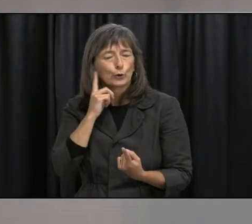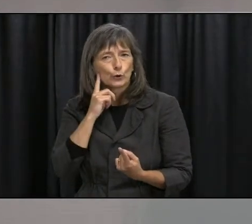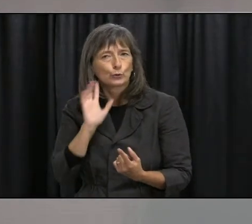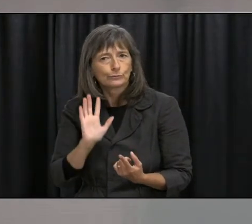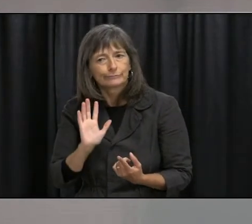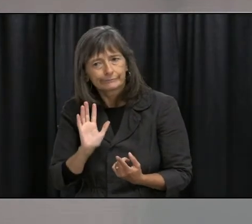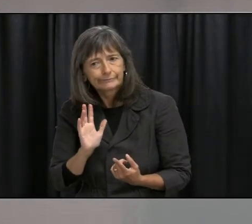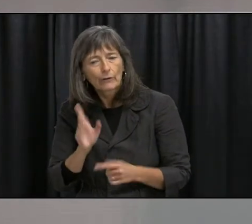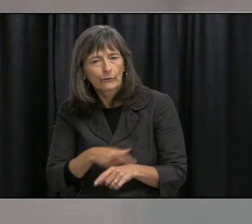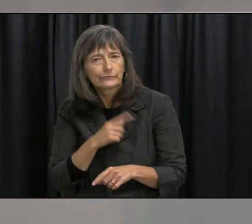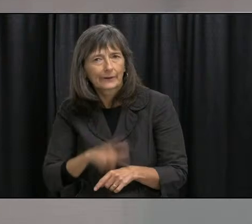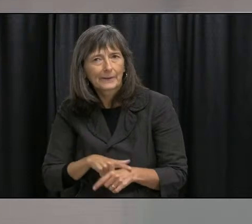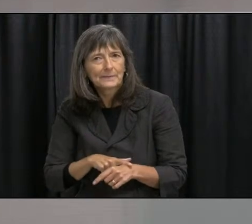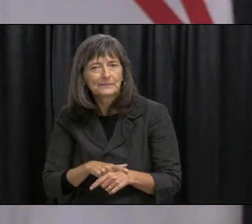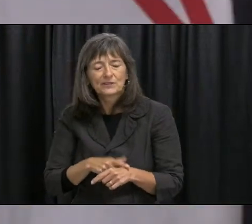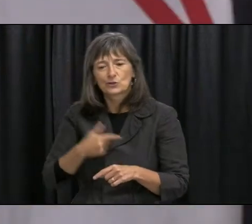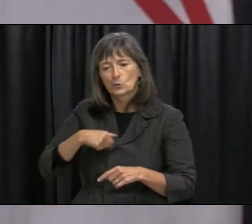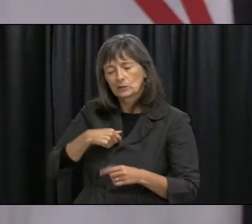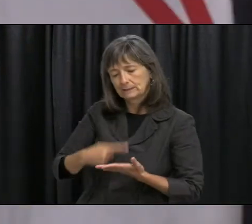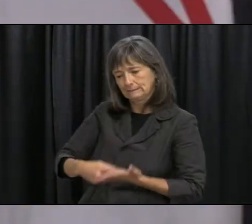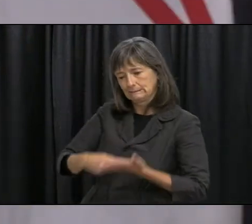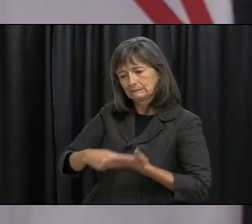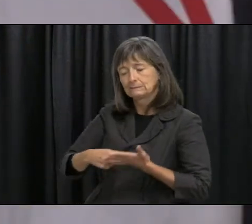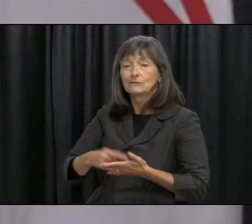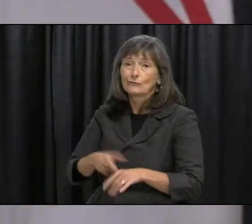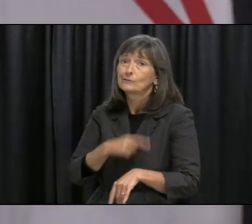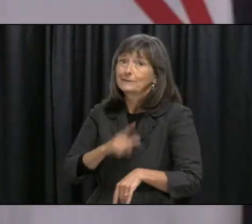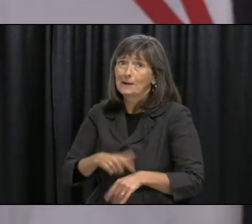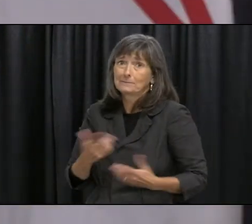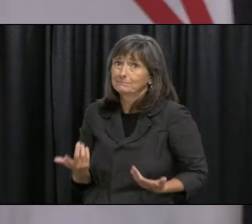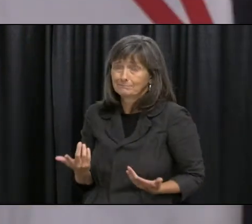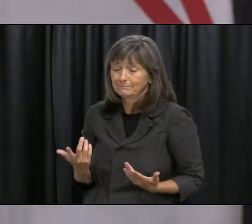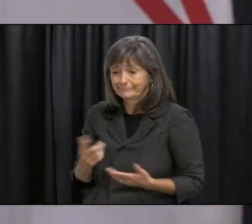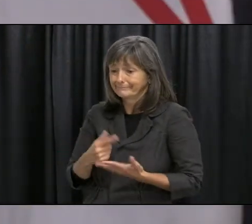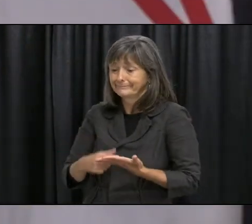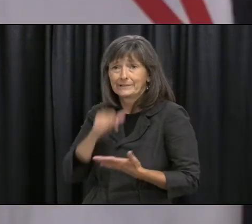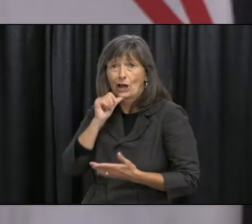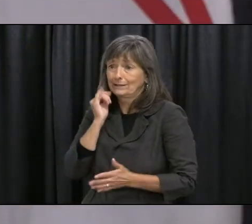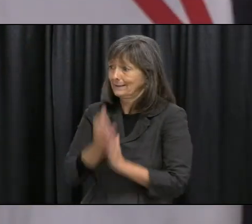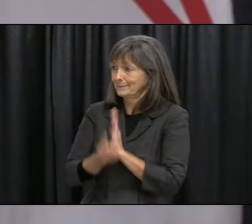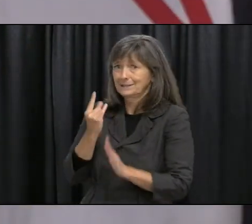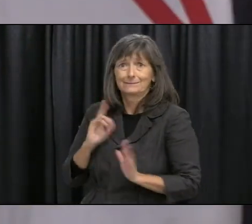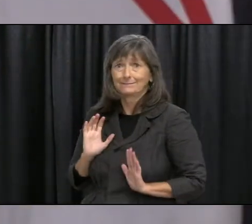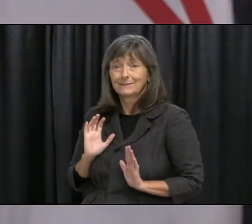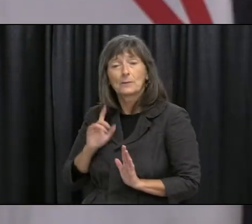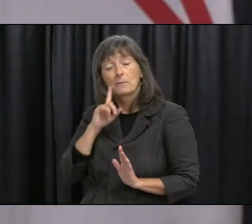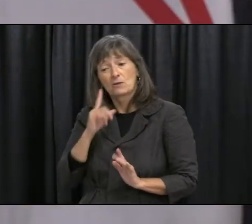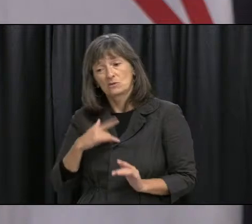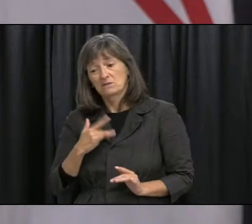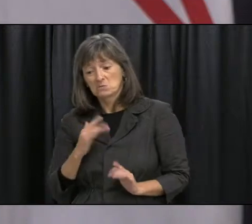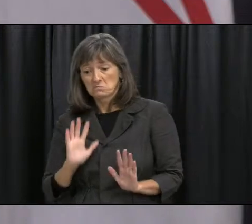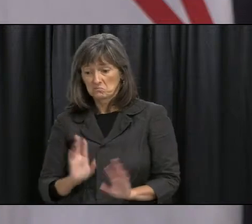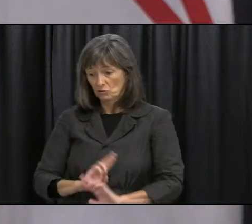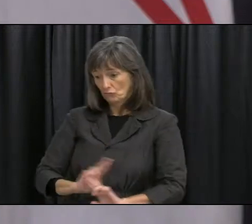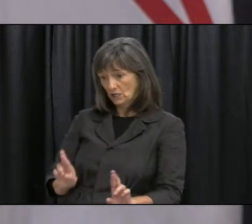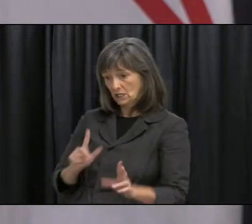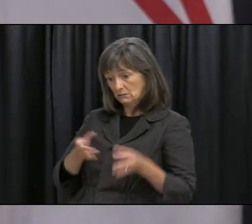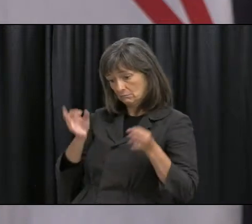So we have been working on this for a while, and we have, today is the day that we sort